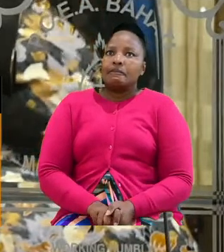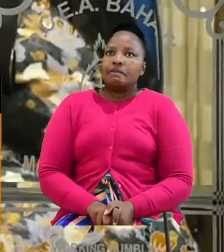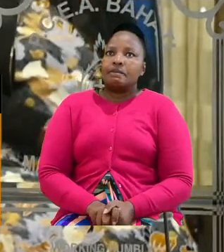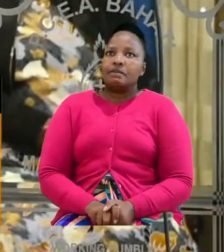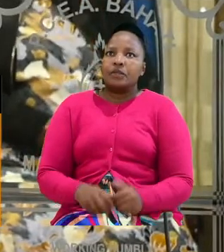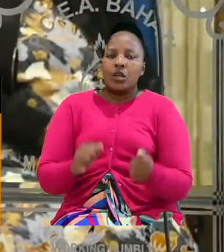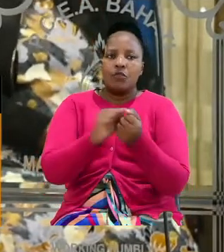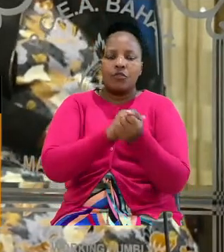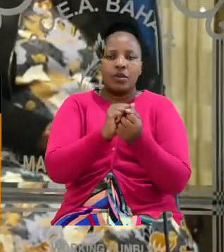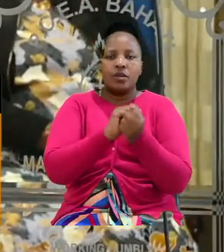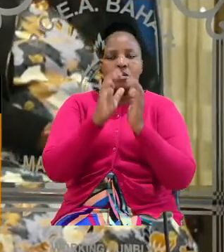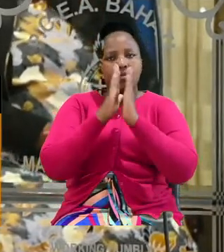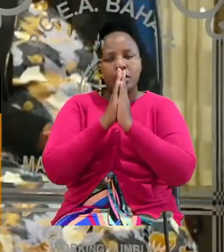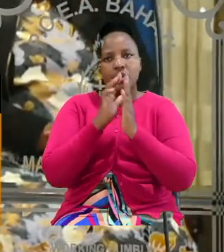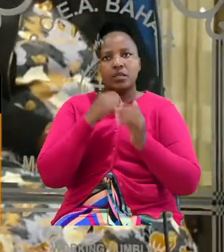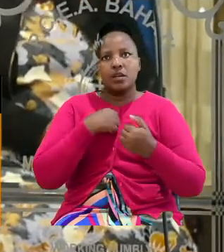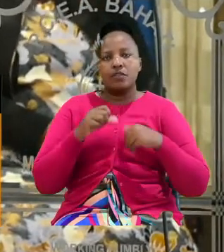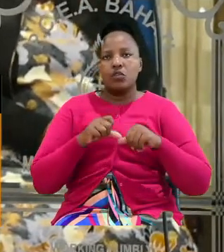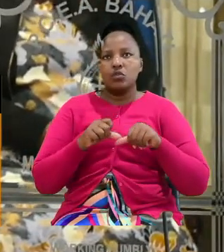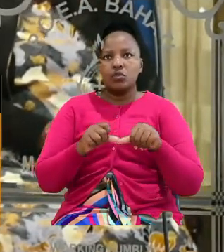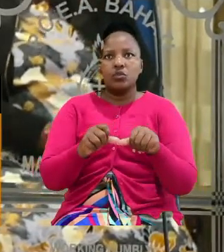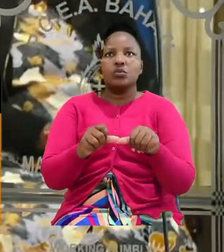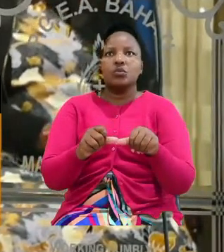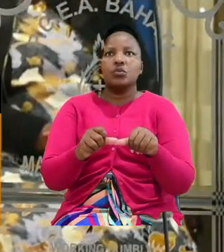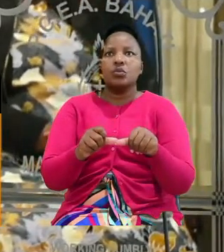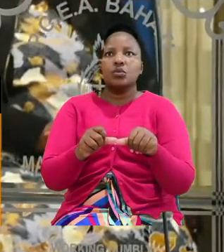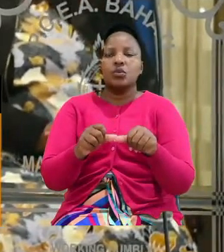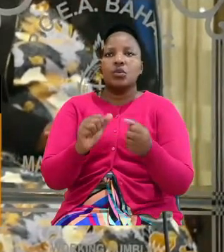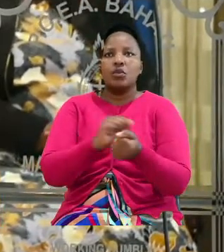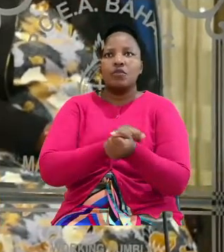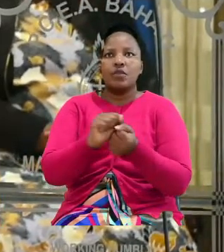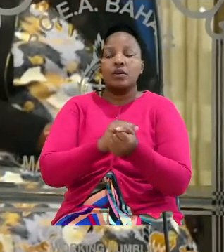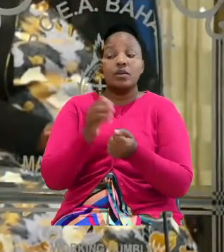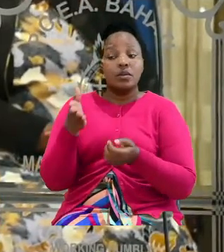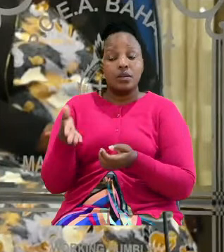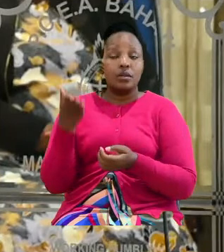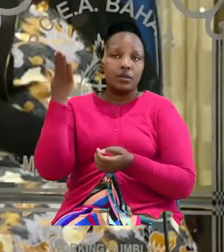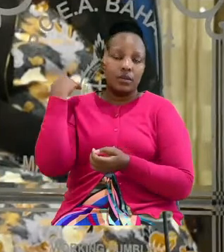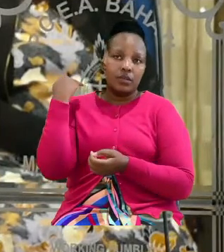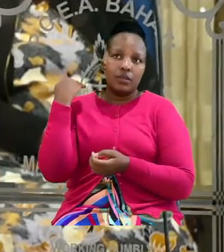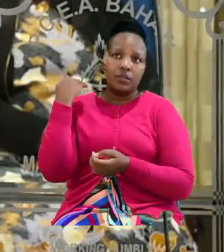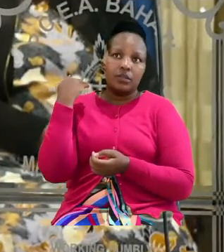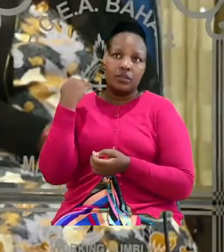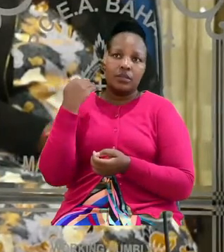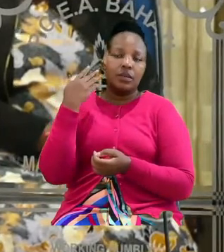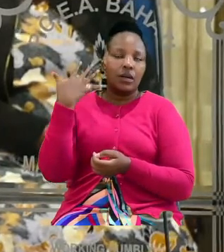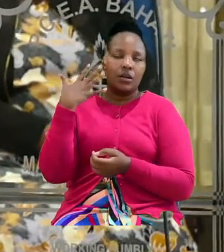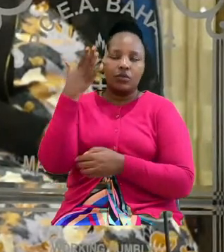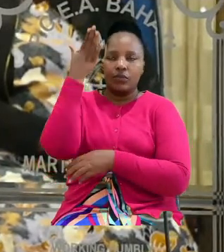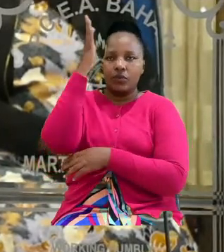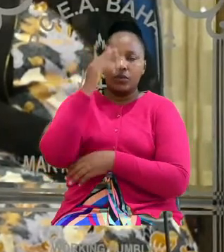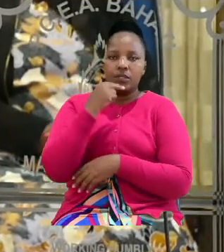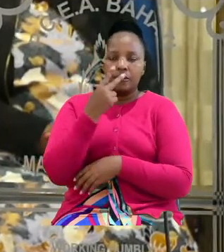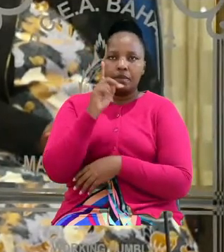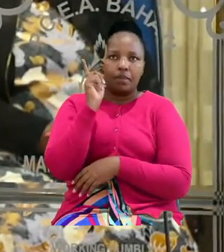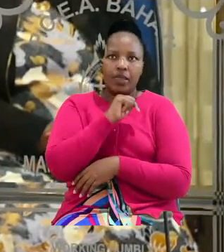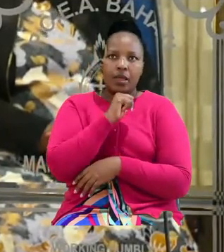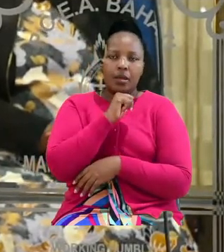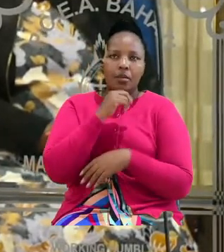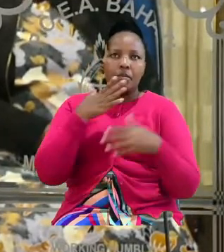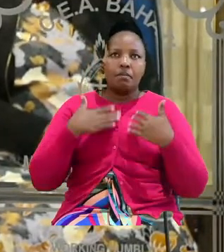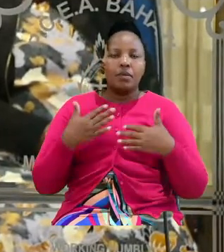Friday prayers are still ongoing. On Friday we were here. We saw the hand of God. People are